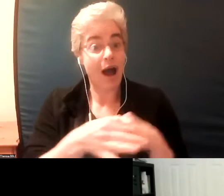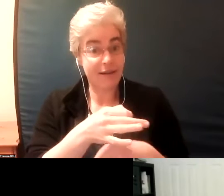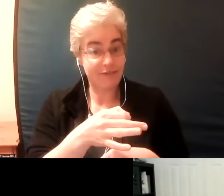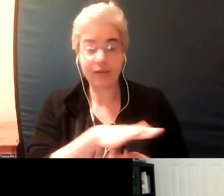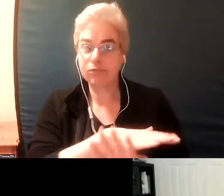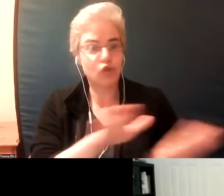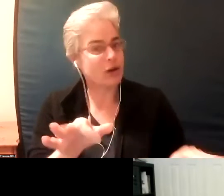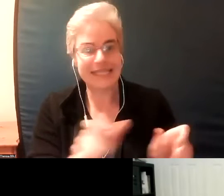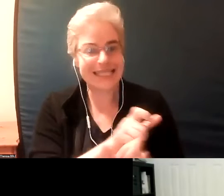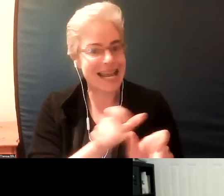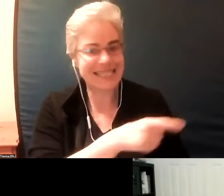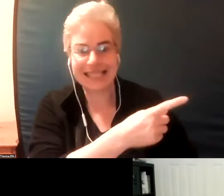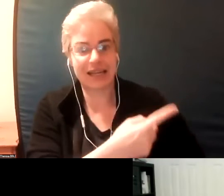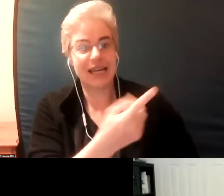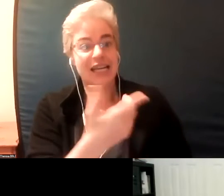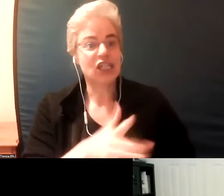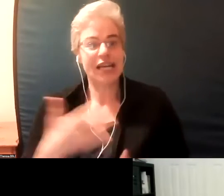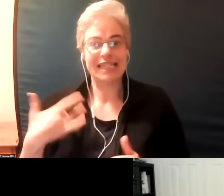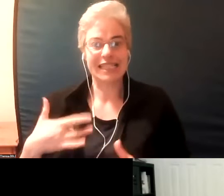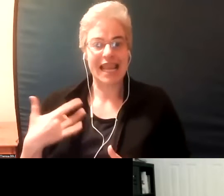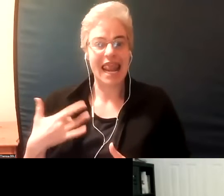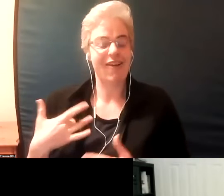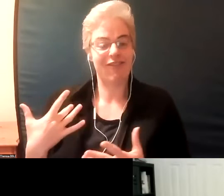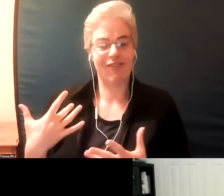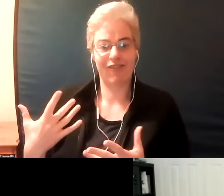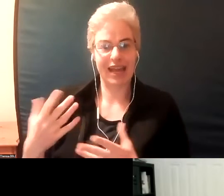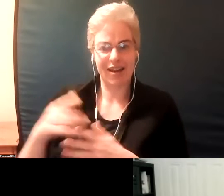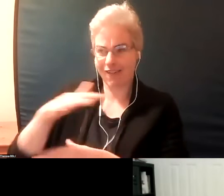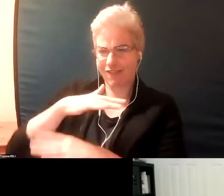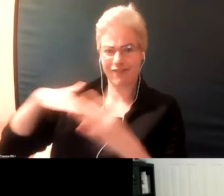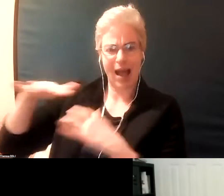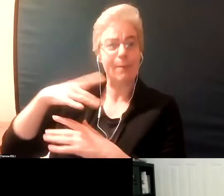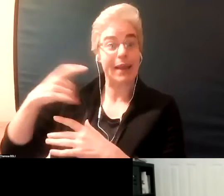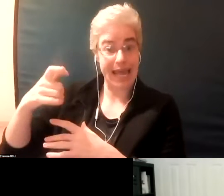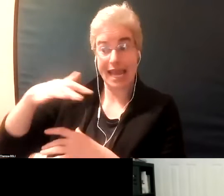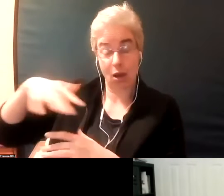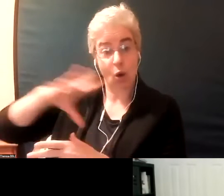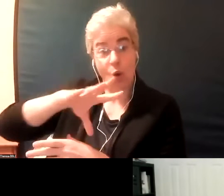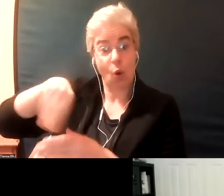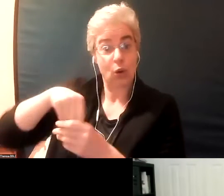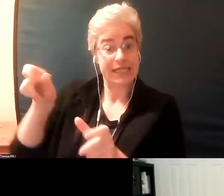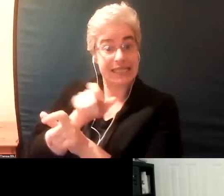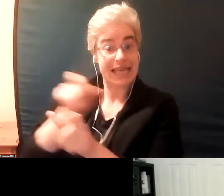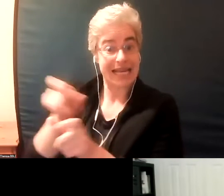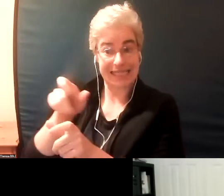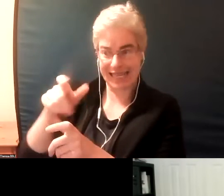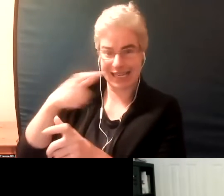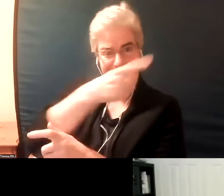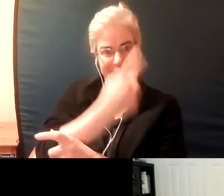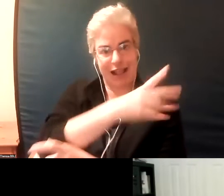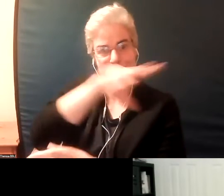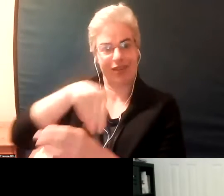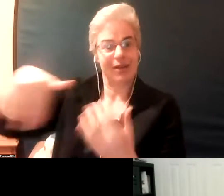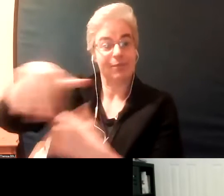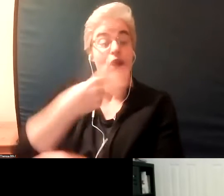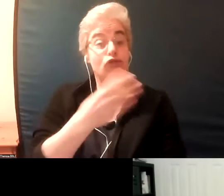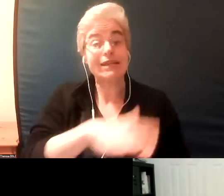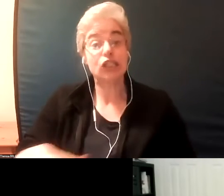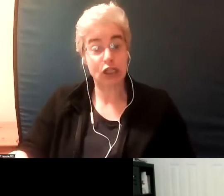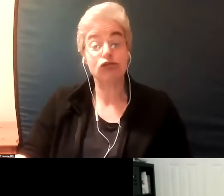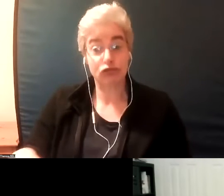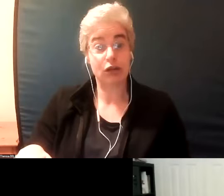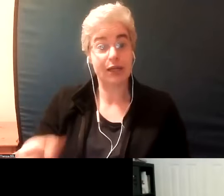not, and she has to live in a family of dyslexics in that our 3 children are, and